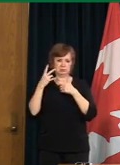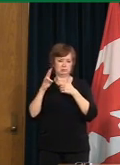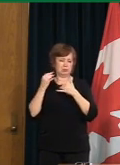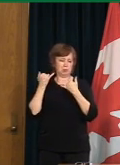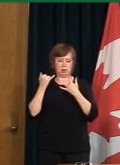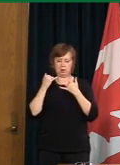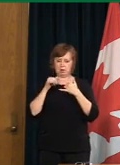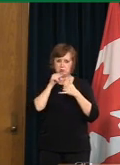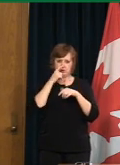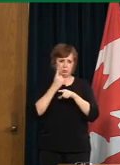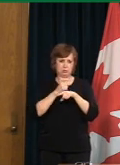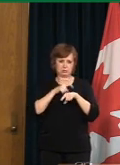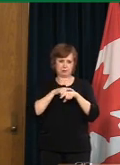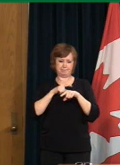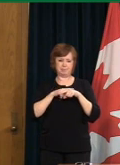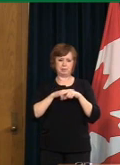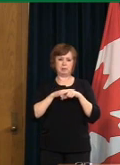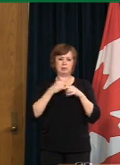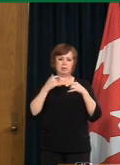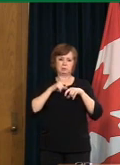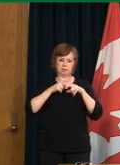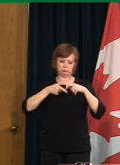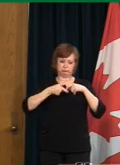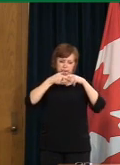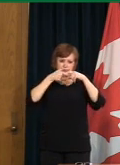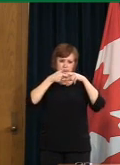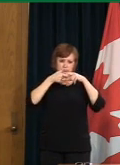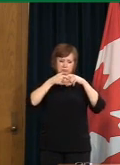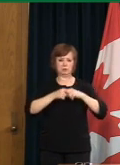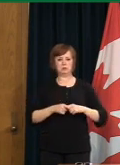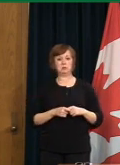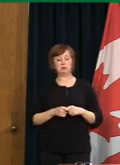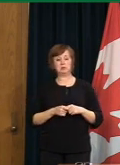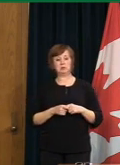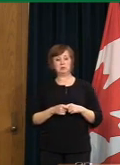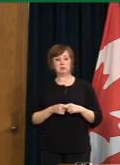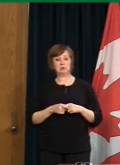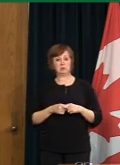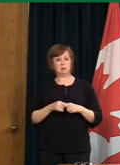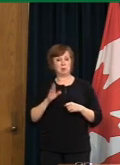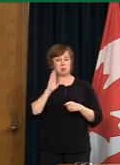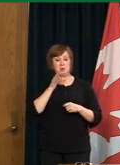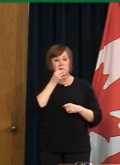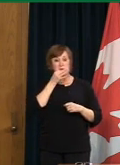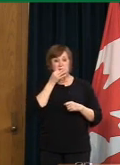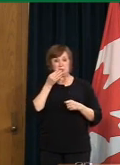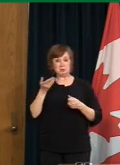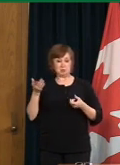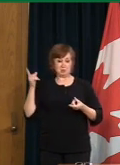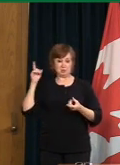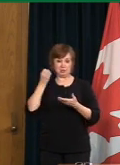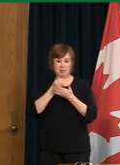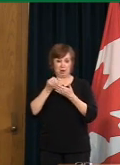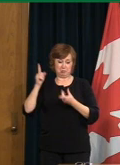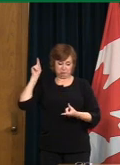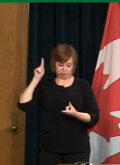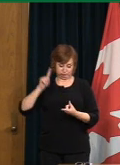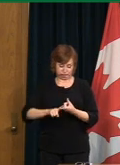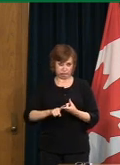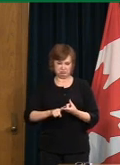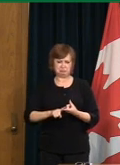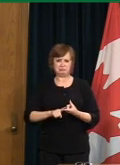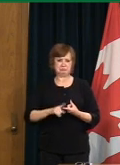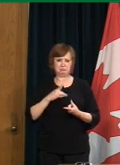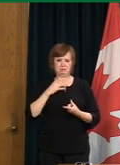there in many cases today. So we don't believe a shutdown is imminent. We believe the actions that we are taking are going to make a difference.